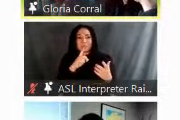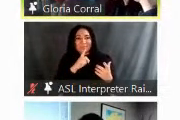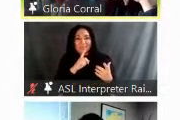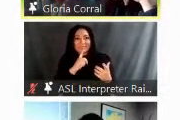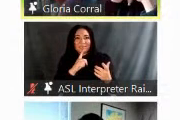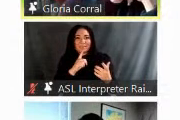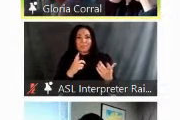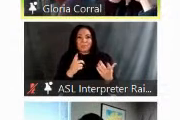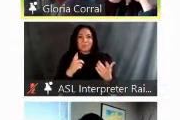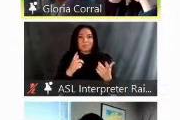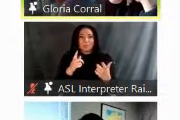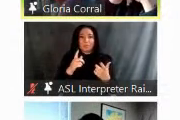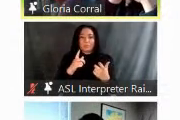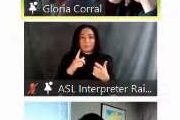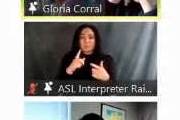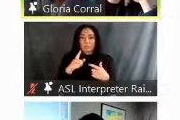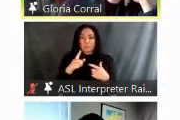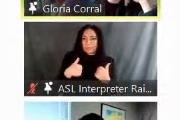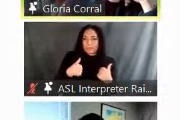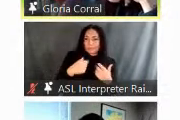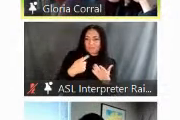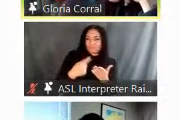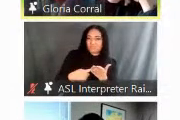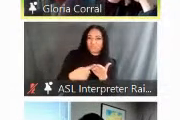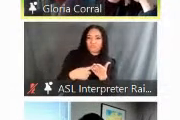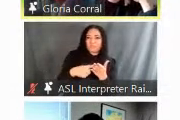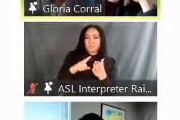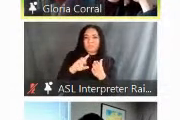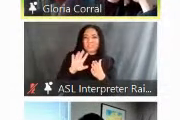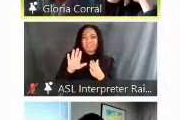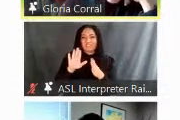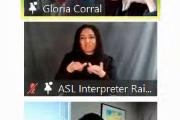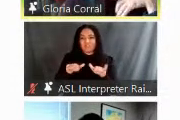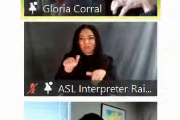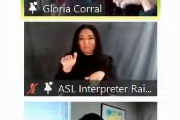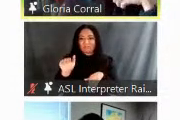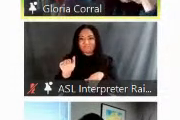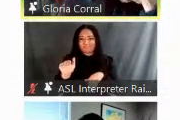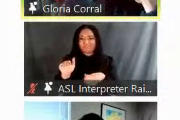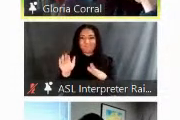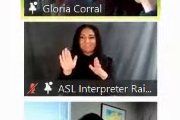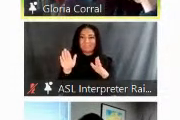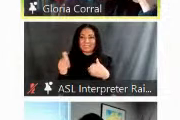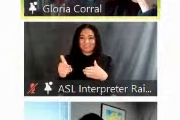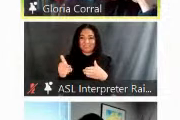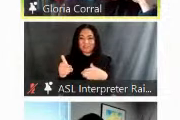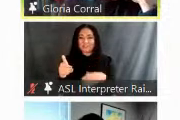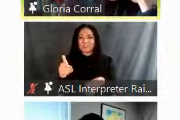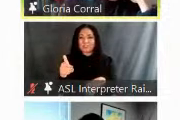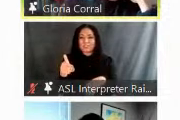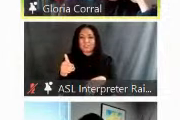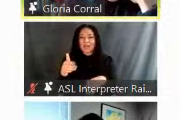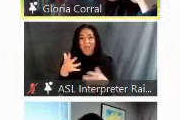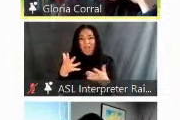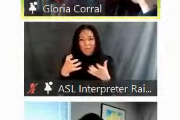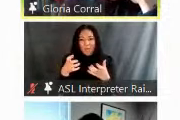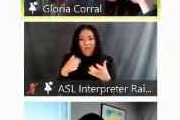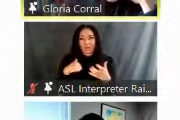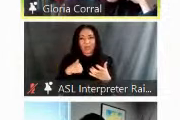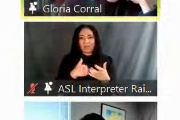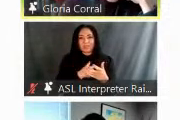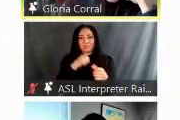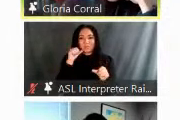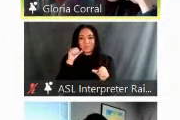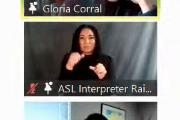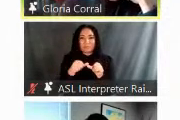when we talk about child-centered, I think the question that I want us to keep in front and center